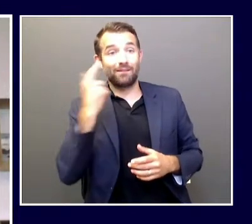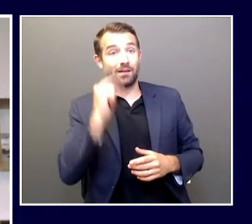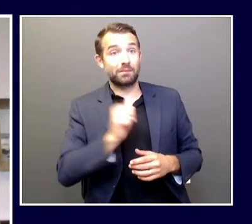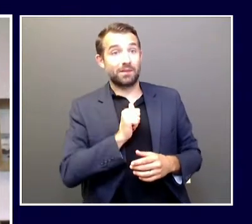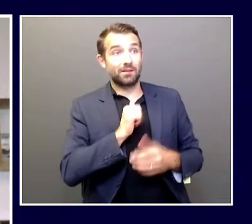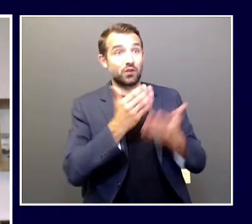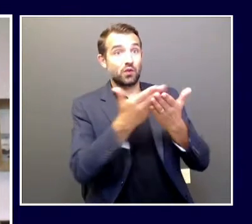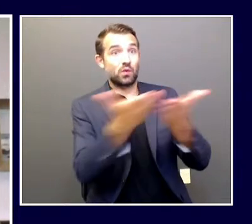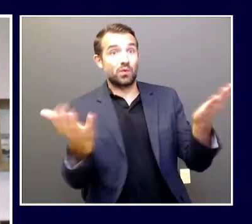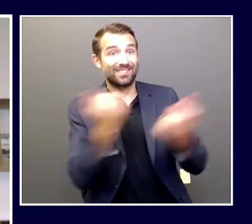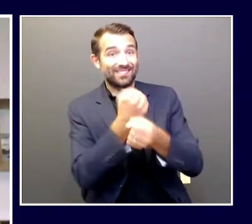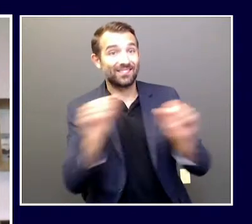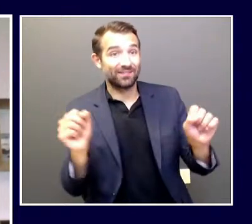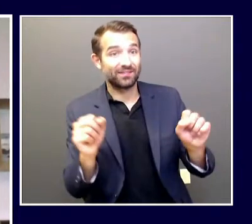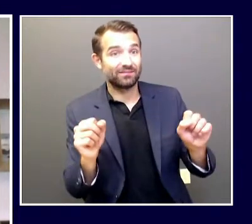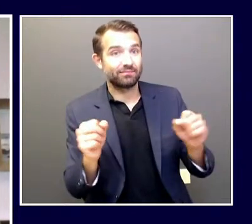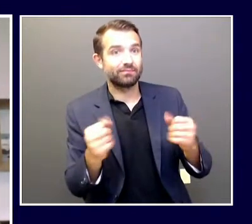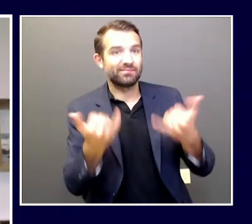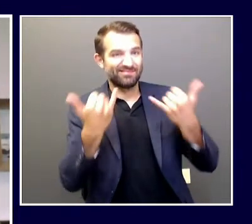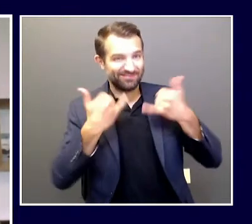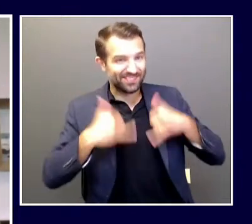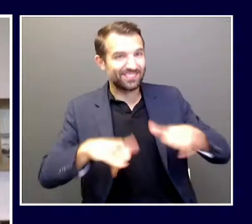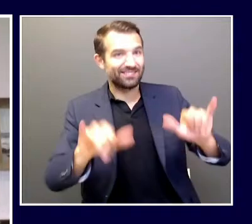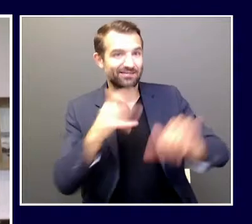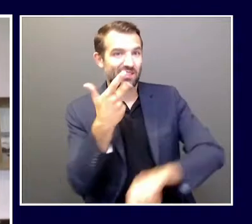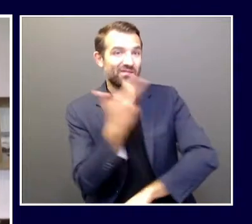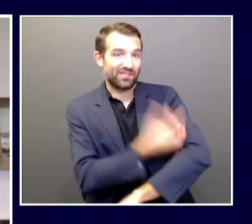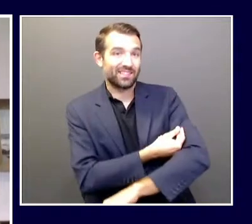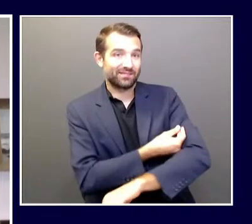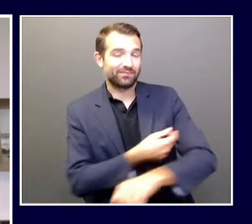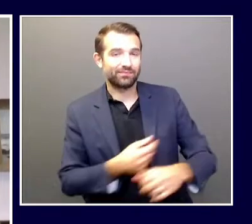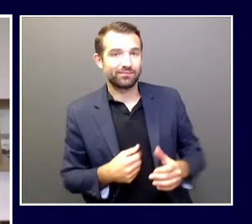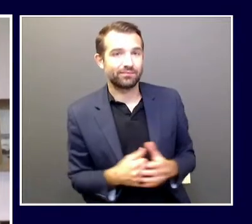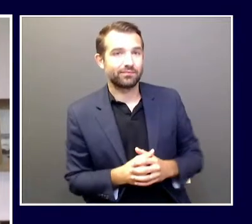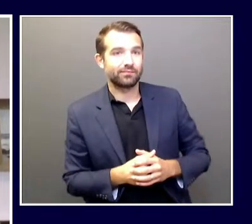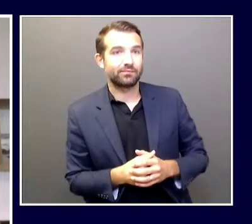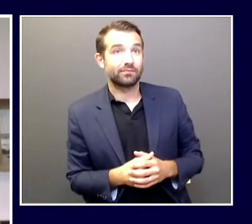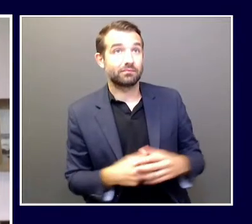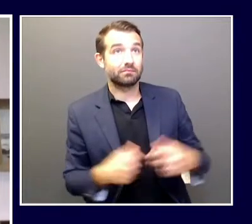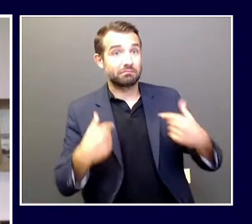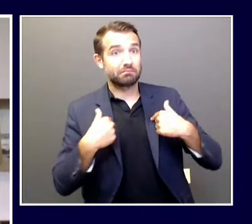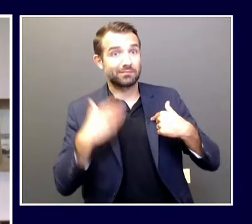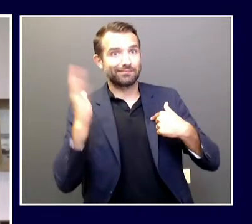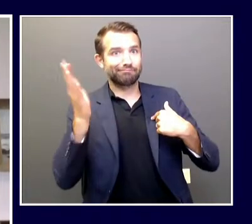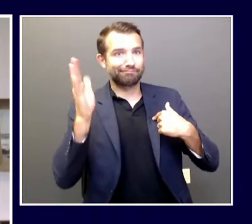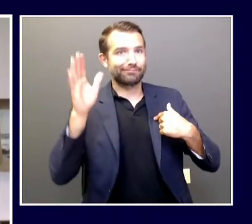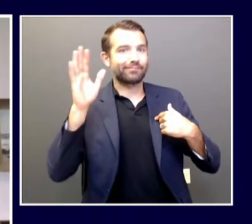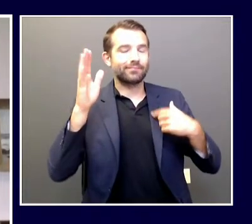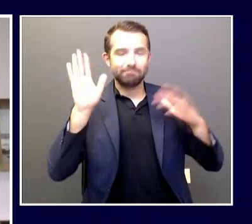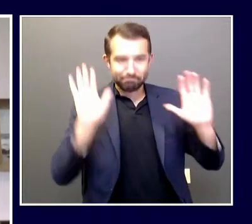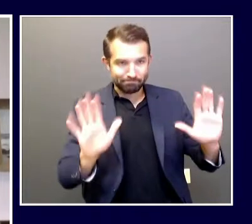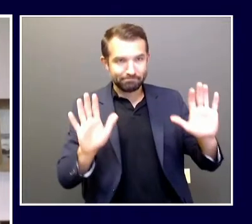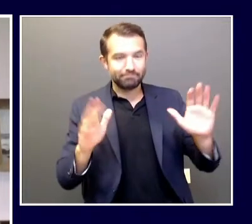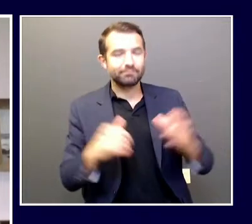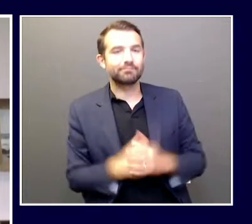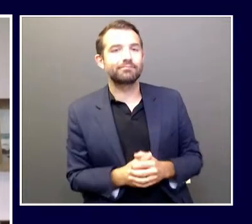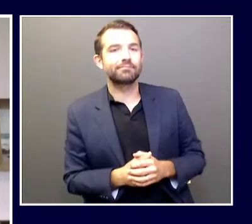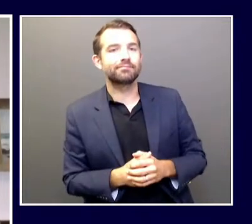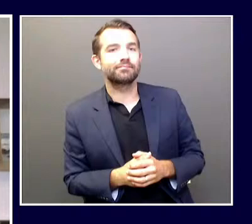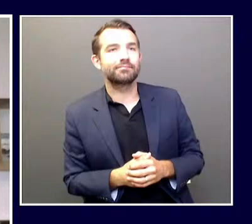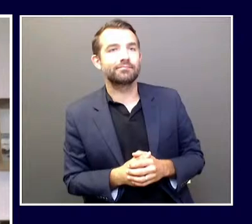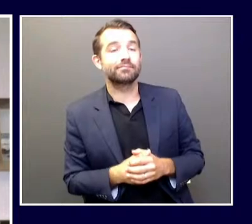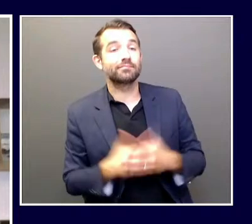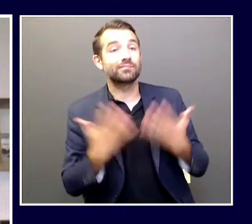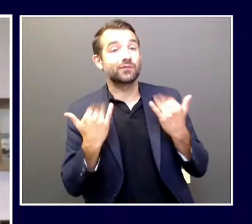straightforward. I've done a lot of talking today. There's a lot to catch folks up on, but eager to hear from our colleagues in the